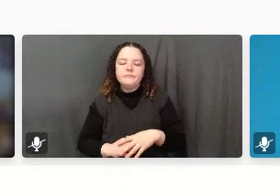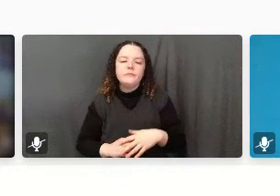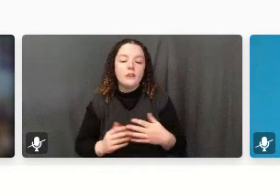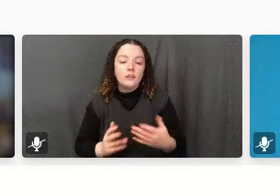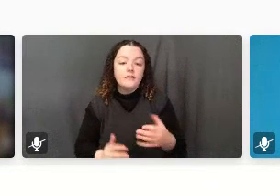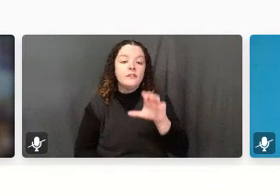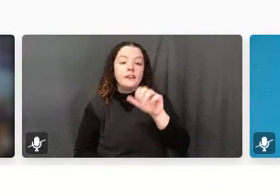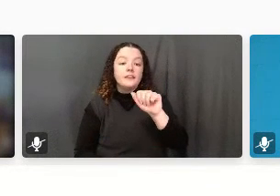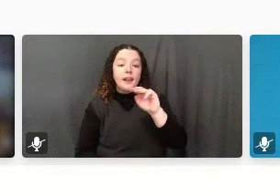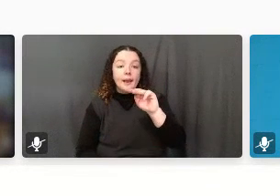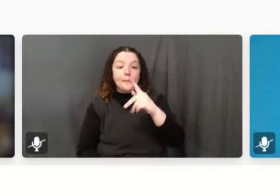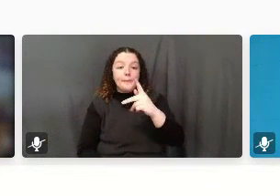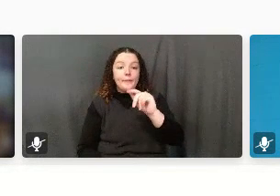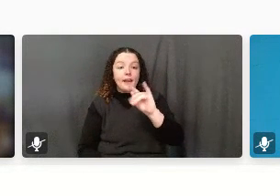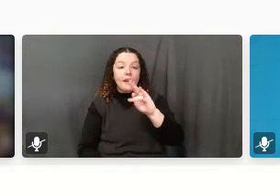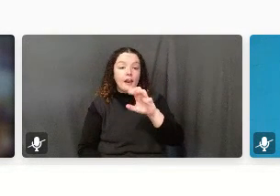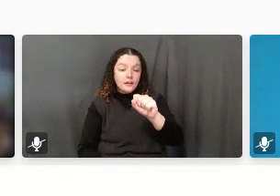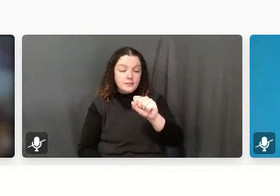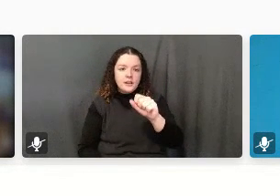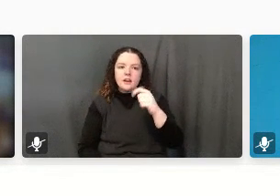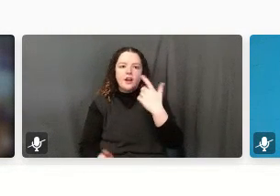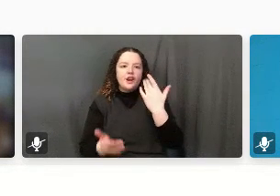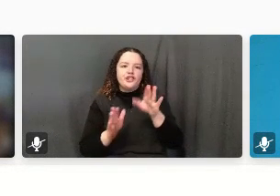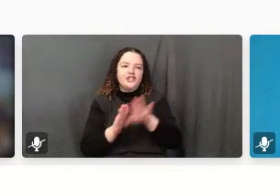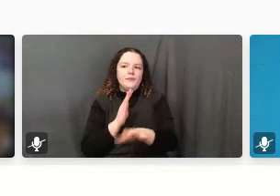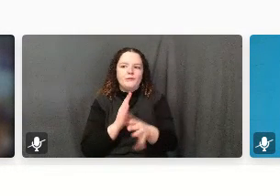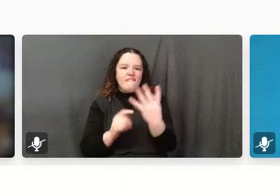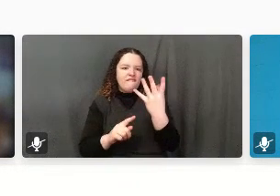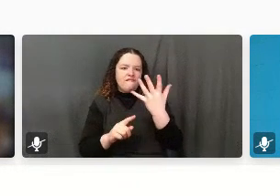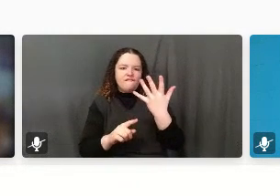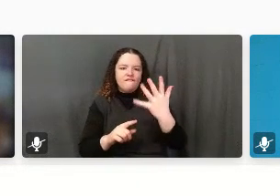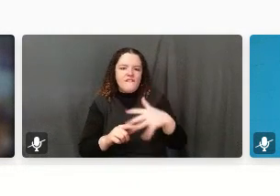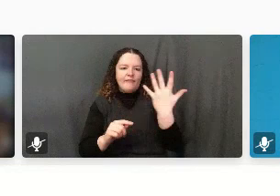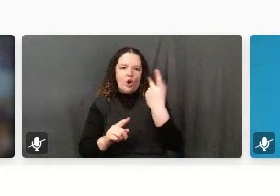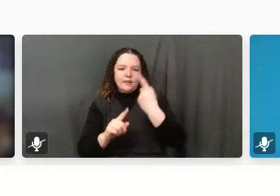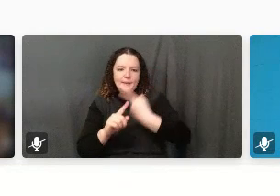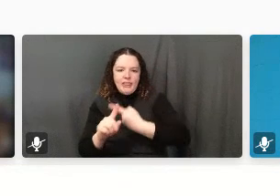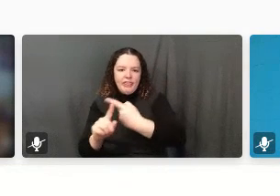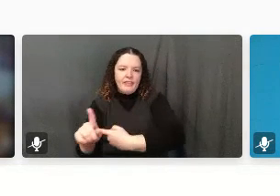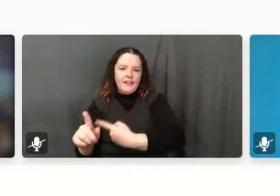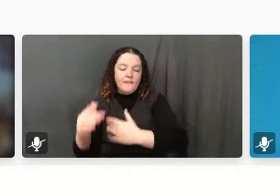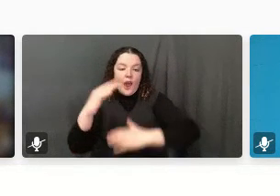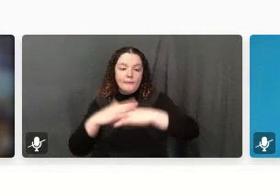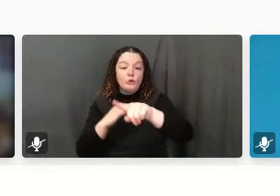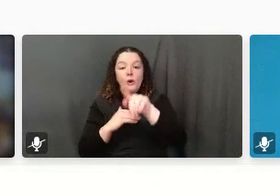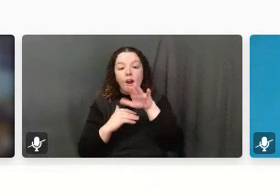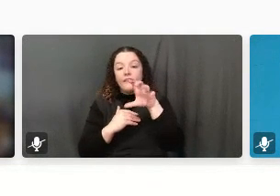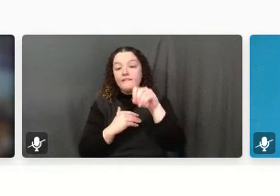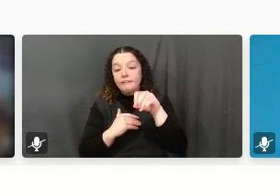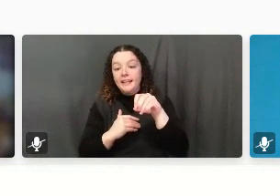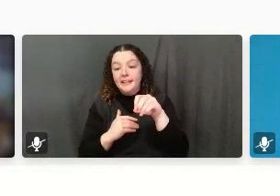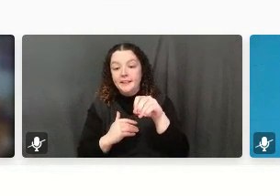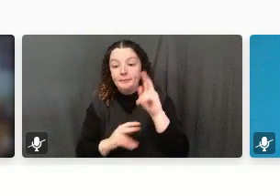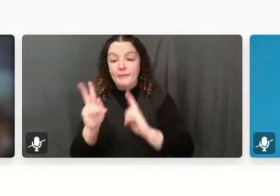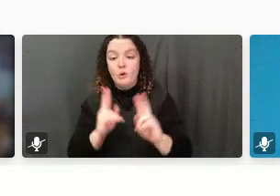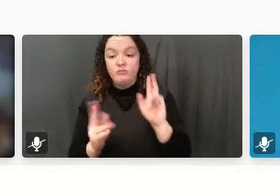say that Campaigns is as cheap as $5 a month for up to 150 contacts. And then it basically scales in